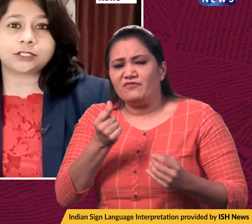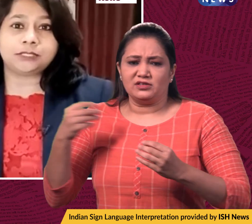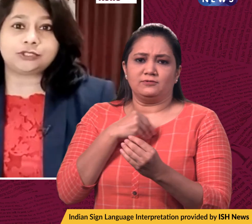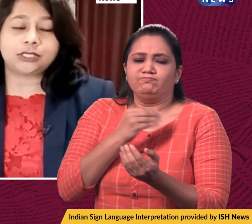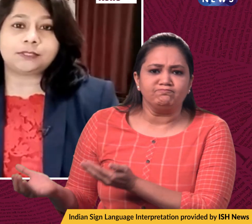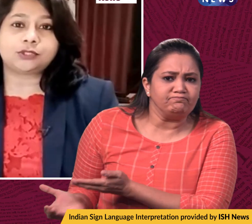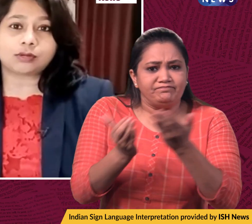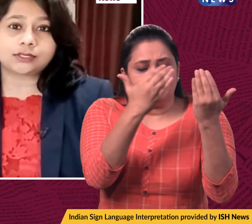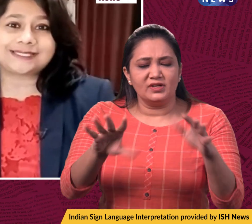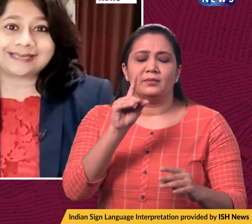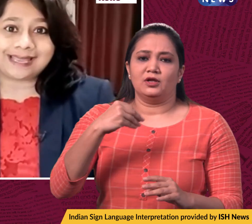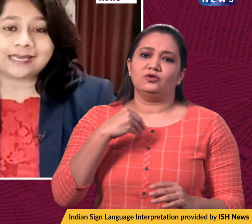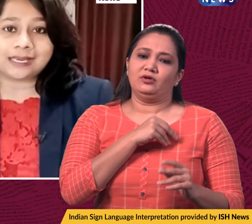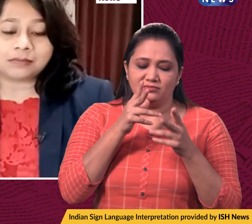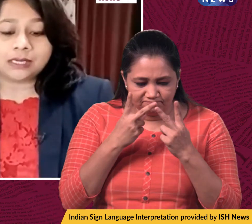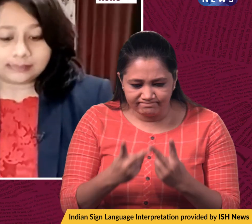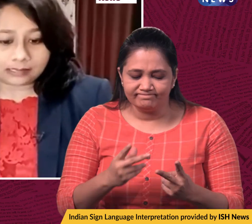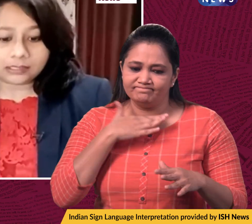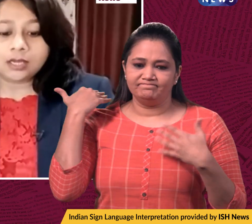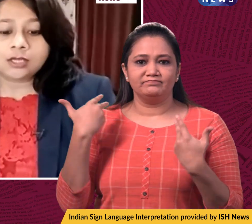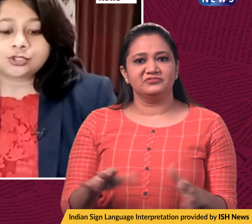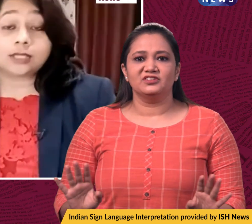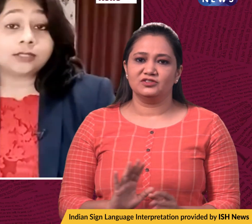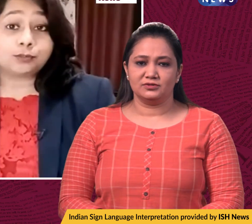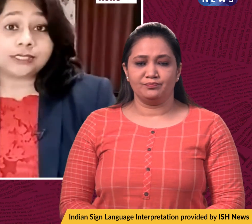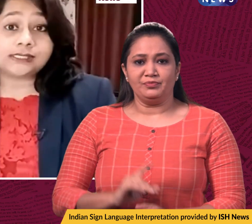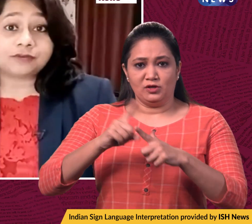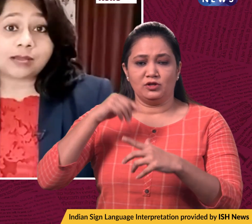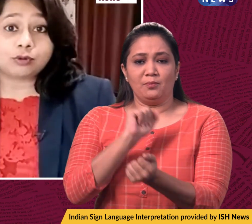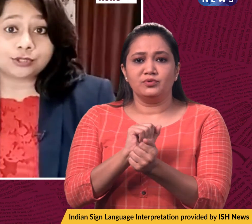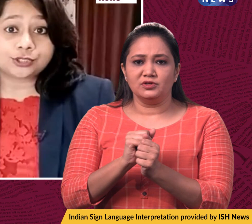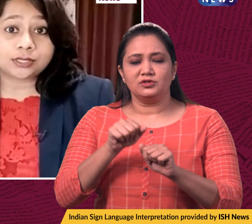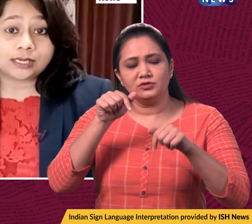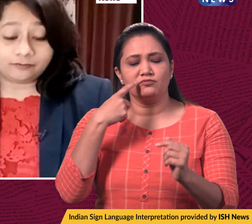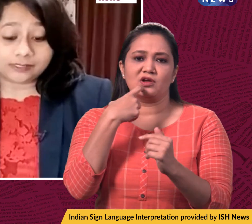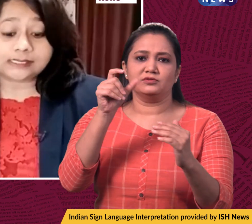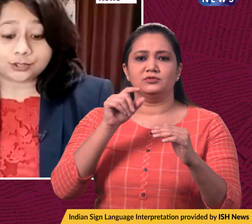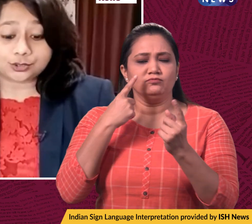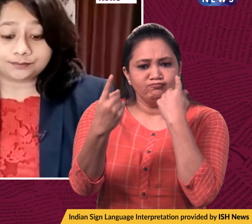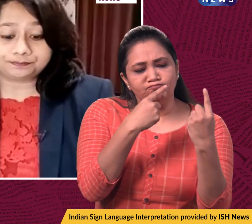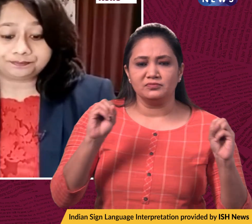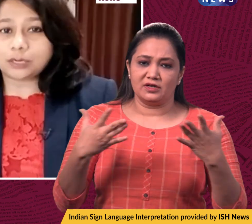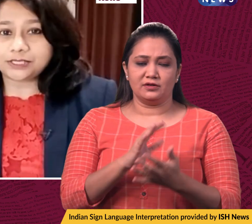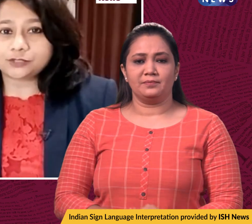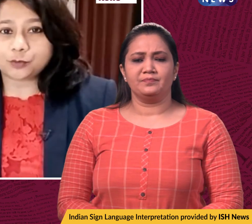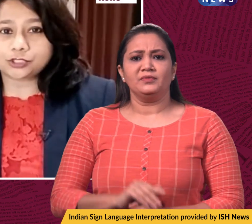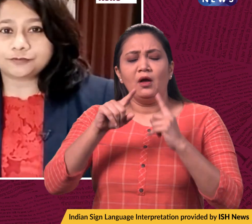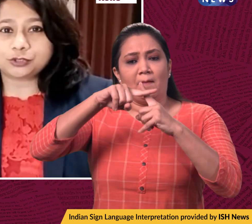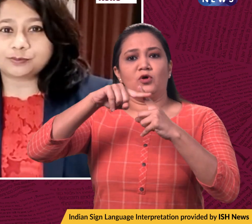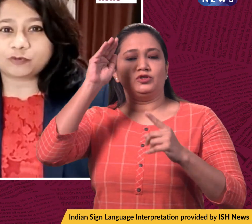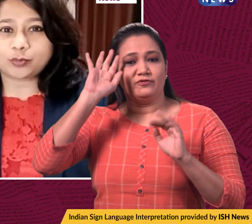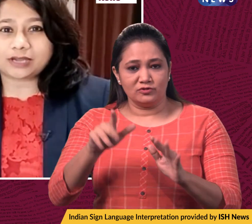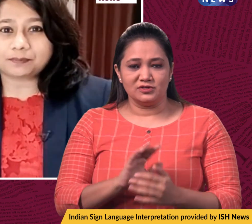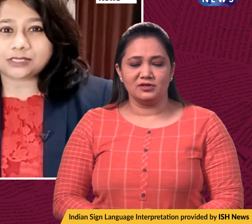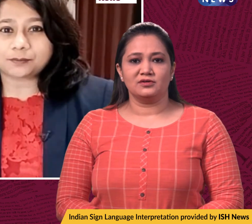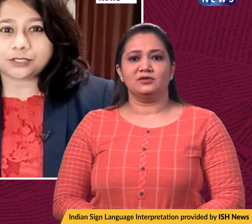the hospital immediately, but doctors declared him dead. Jalandhar police have now launched an investigation. And one piece of positive